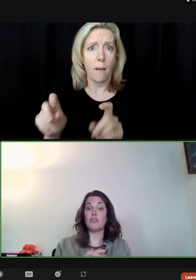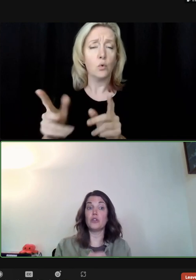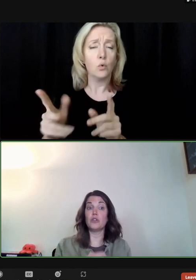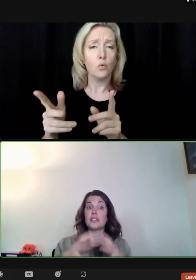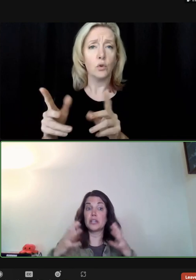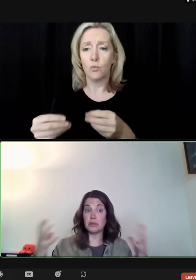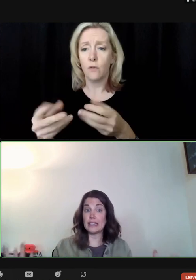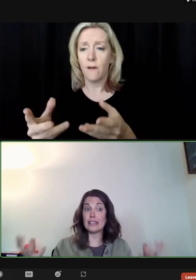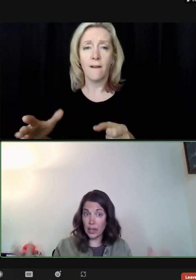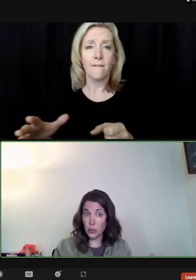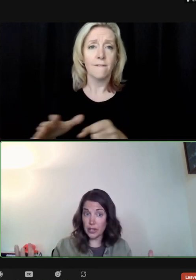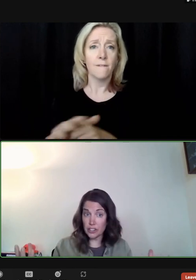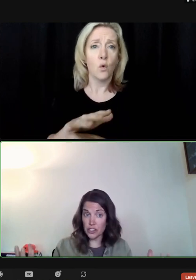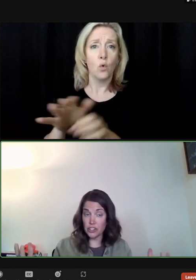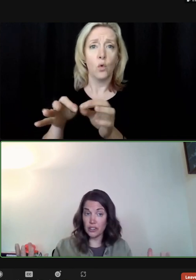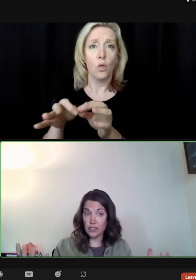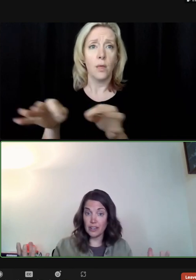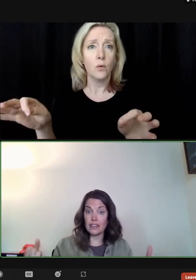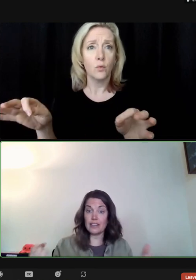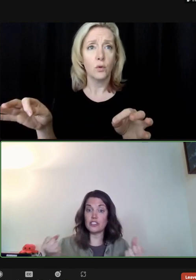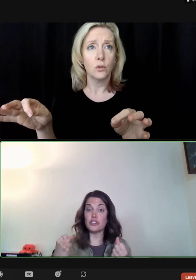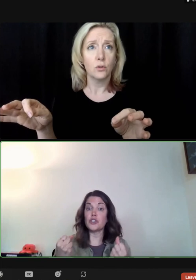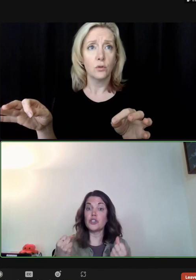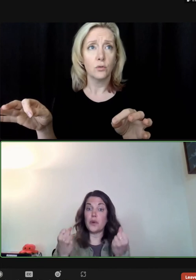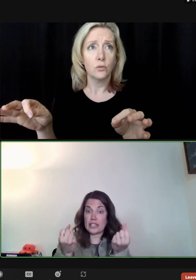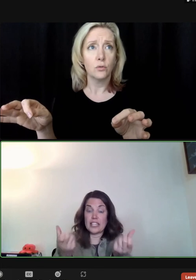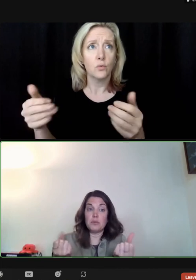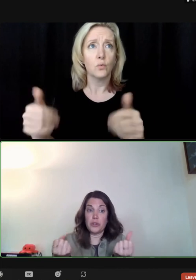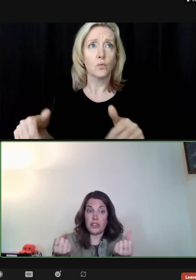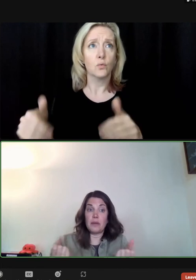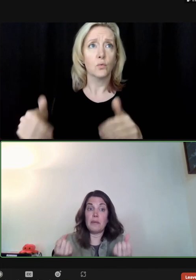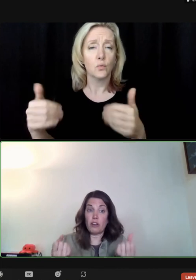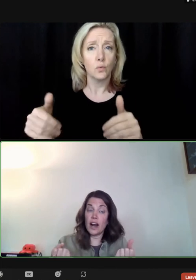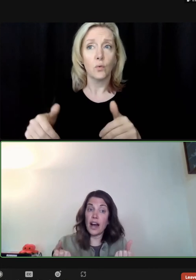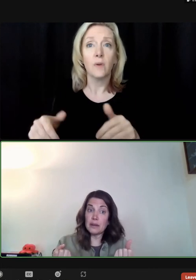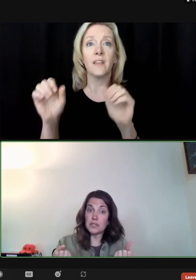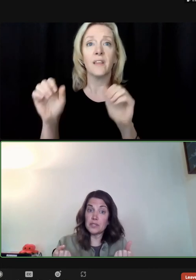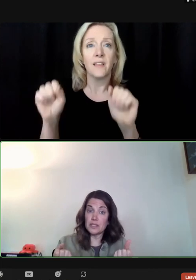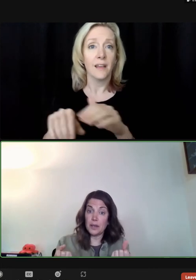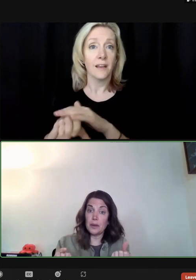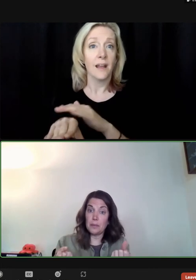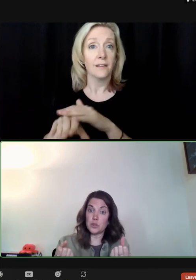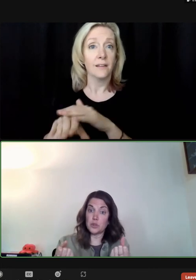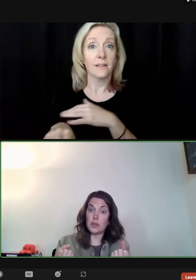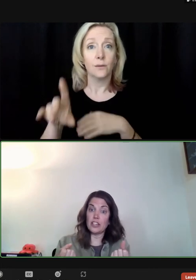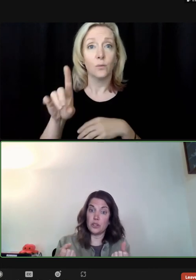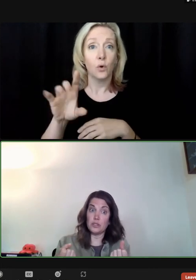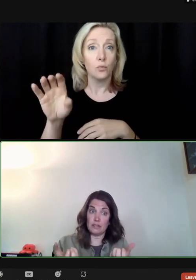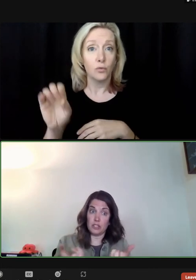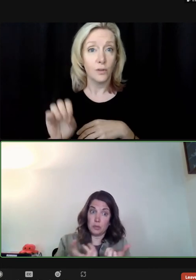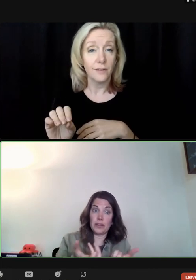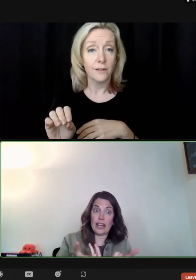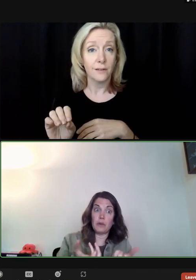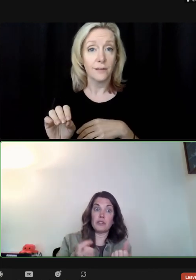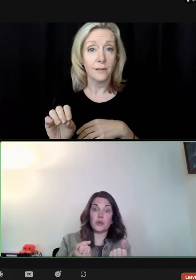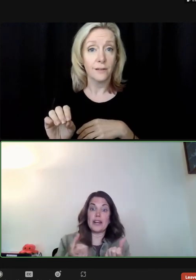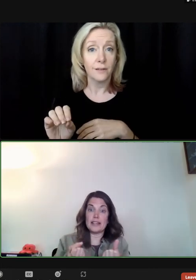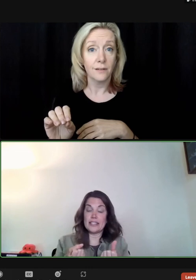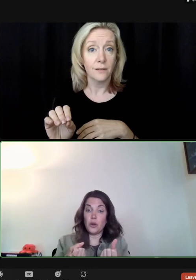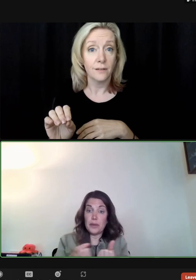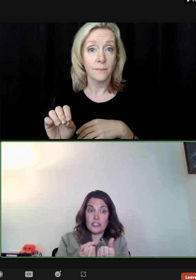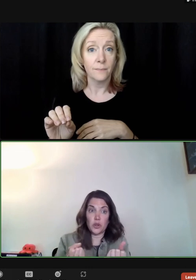our students a full and complete language that's also accessible to them at all times, because we like using